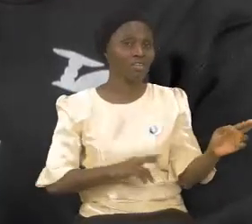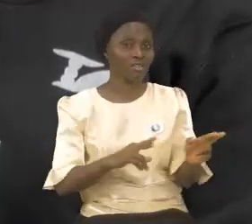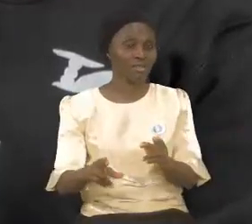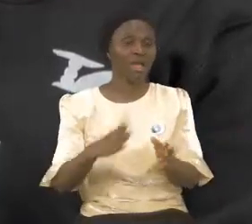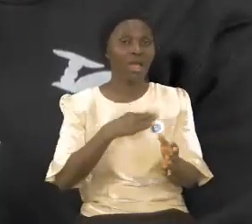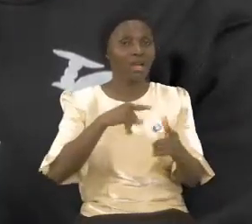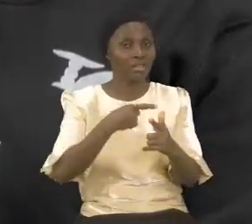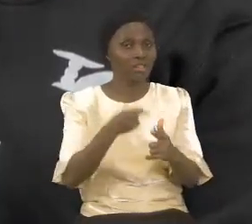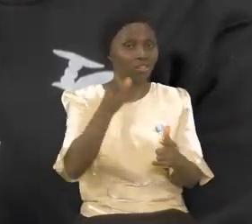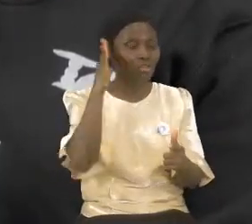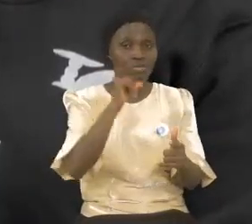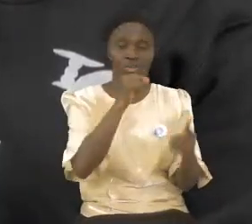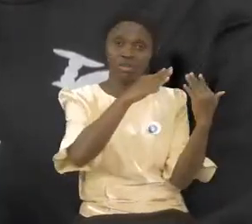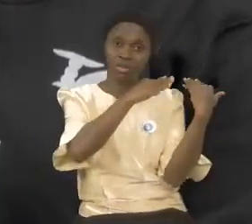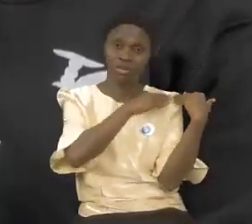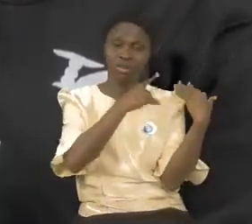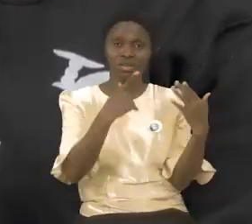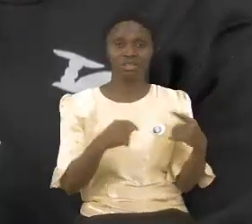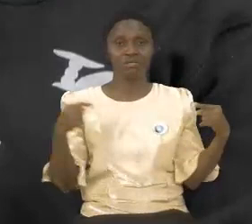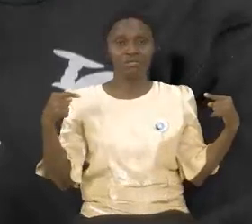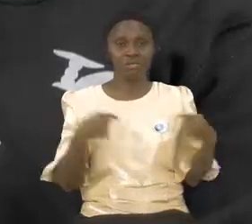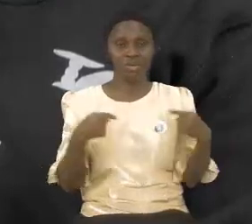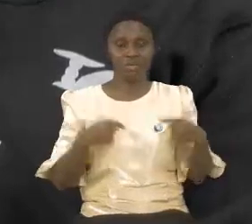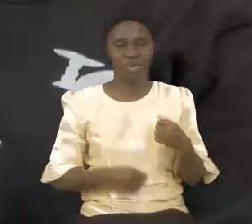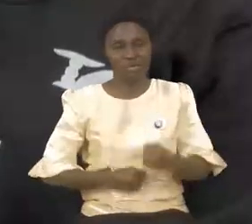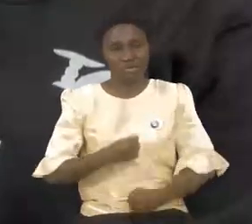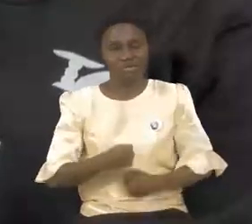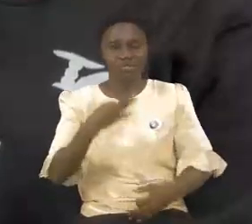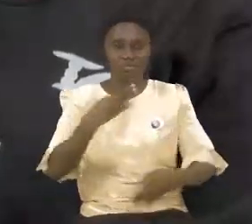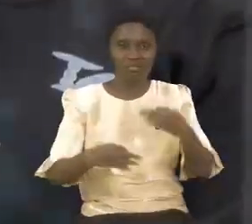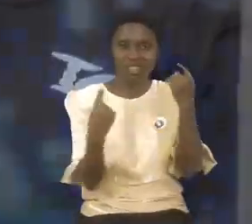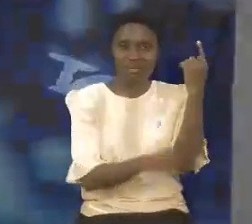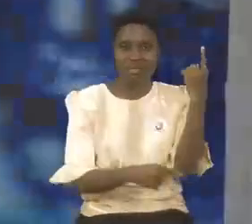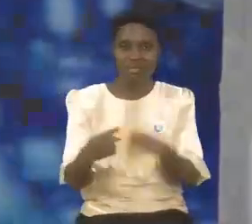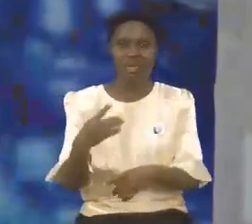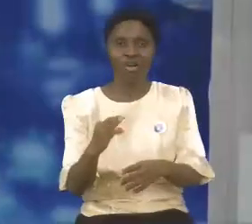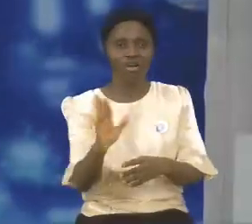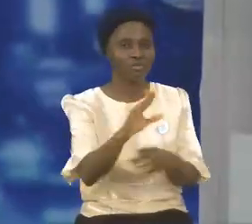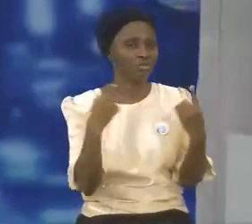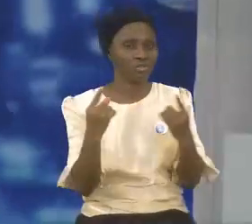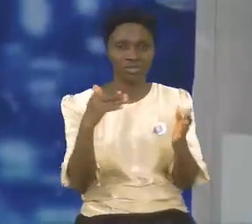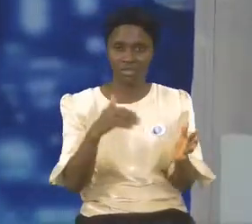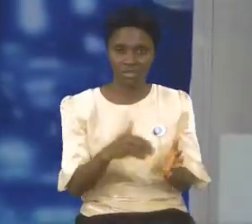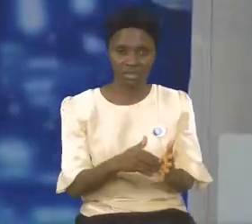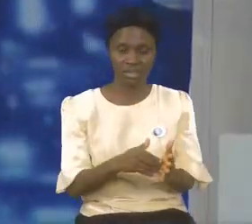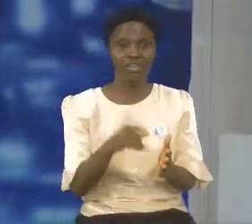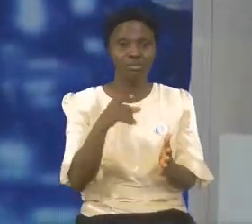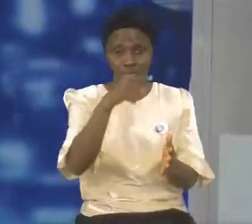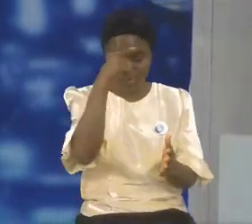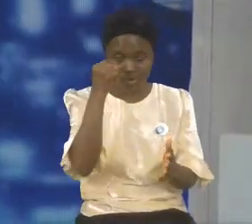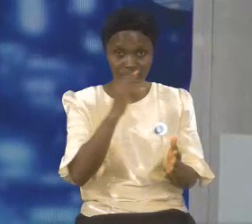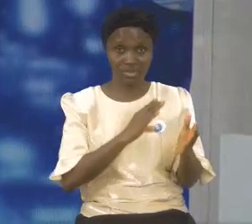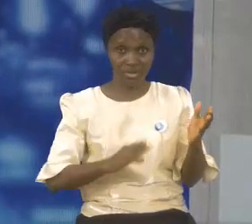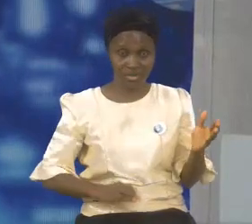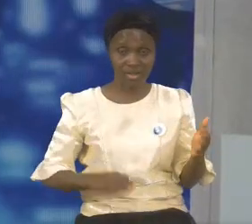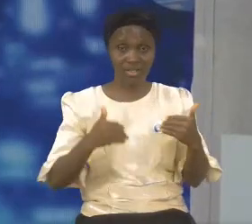bear the agony and the pain and the punishment and the perdition of your sin anymore, because Christ